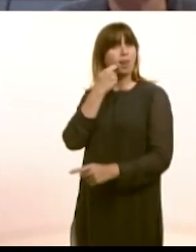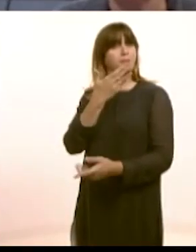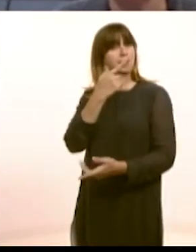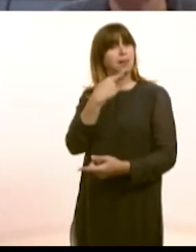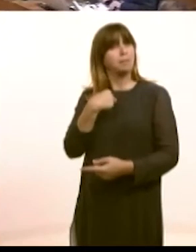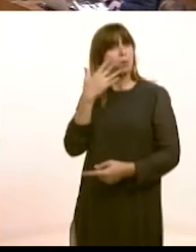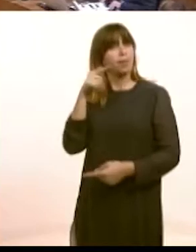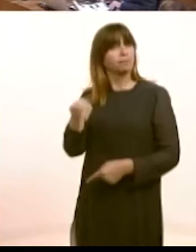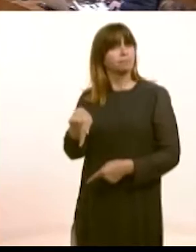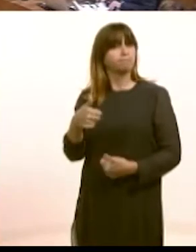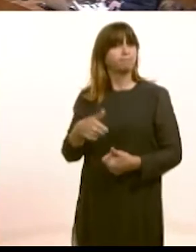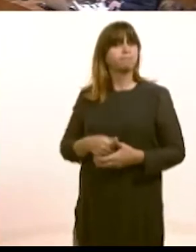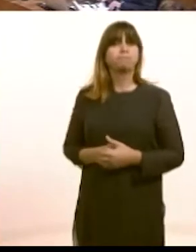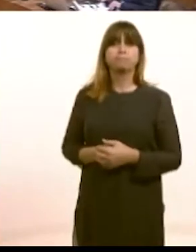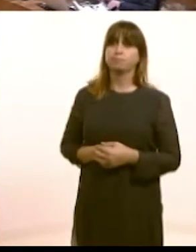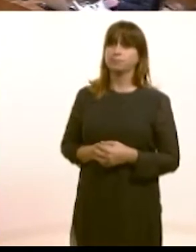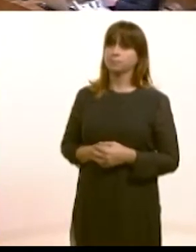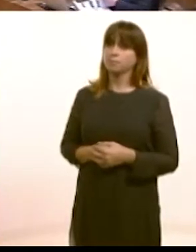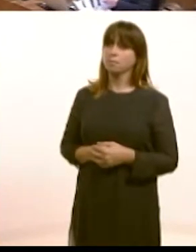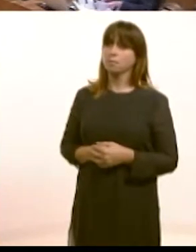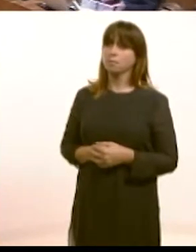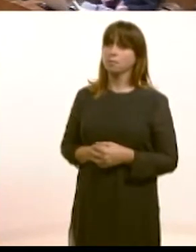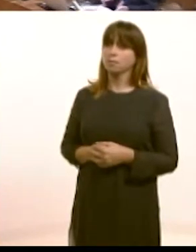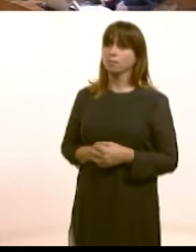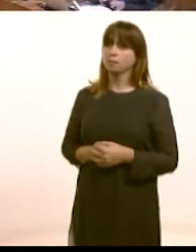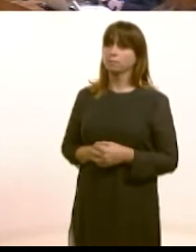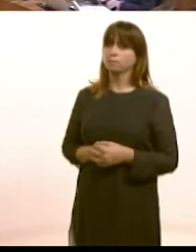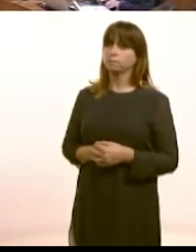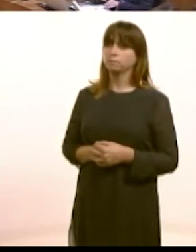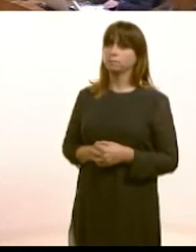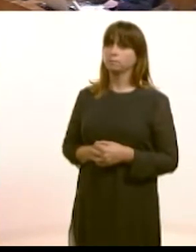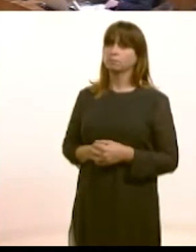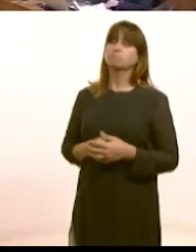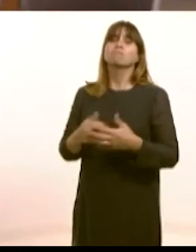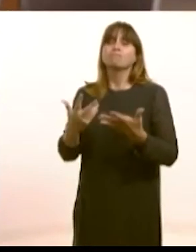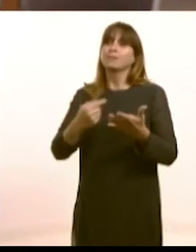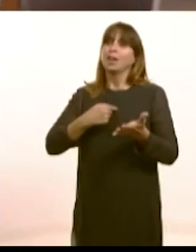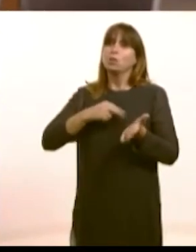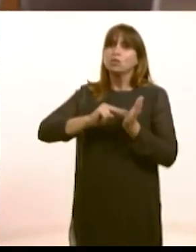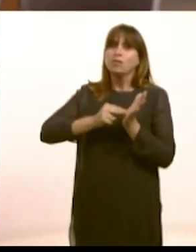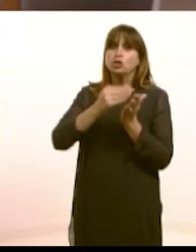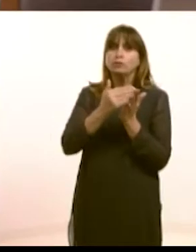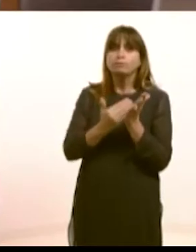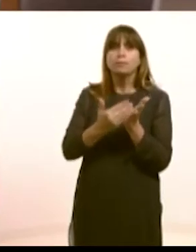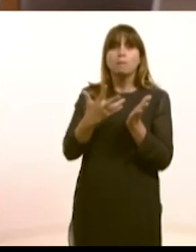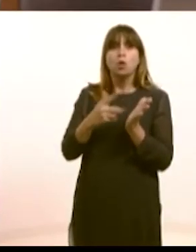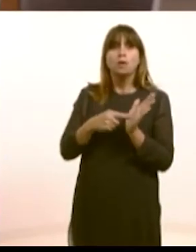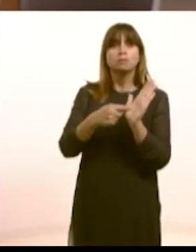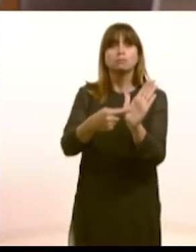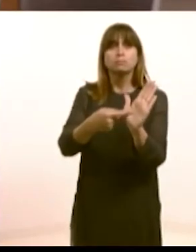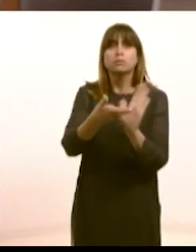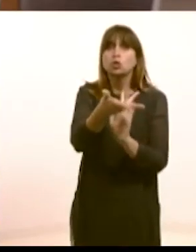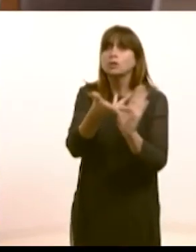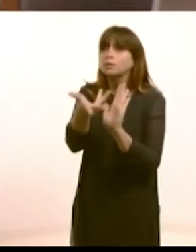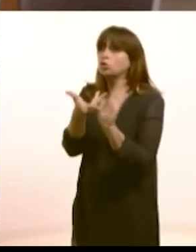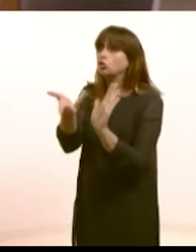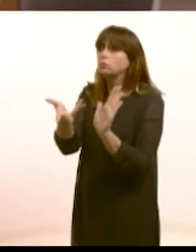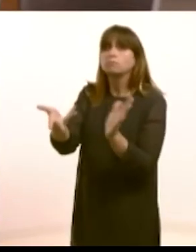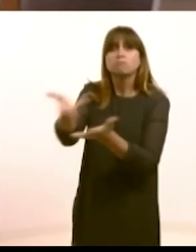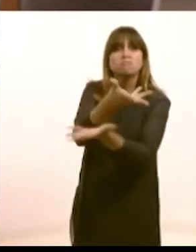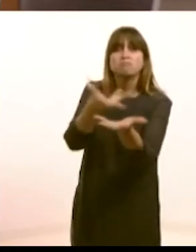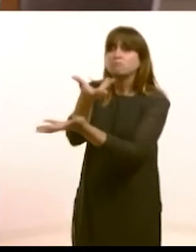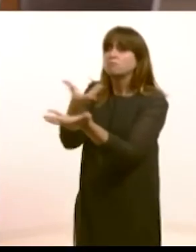date for that, please. Well, bear in mind, of course, that the strategy is actually out to consultation at the moment, and that contains our